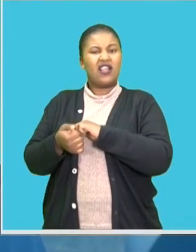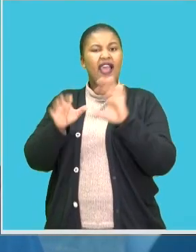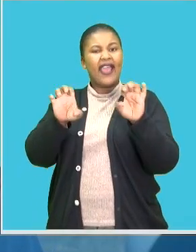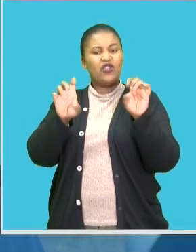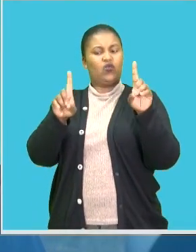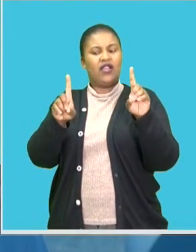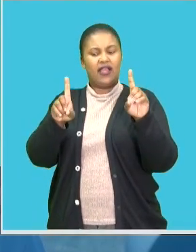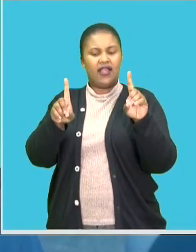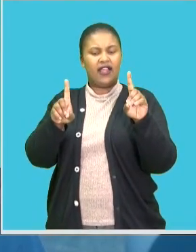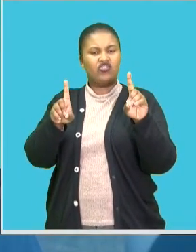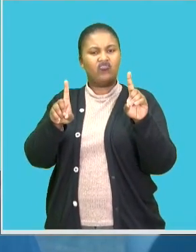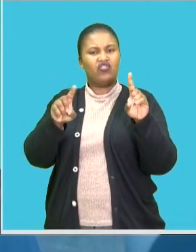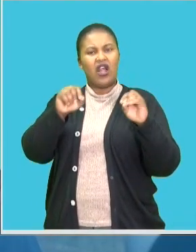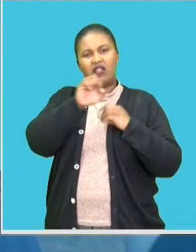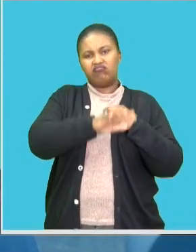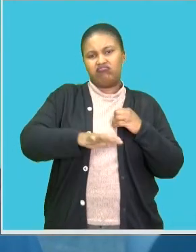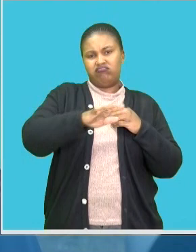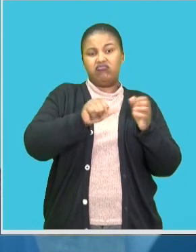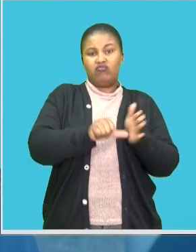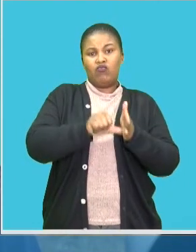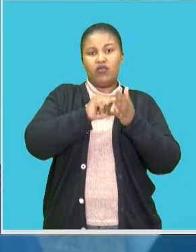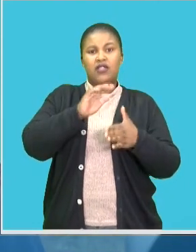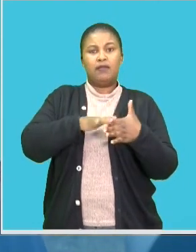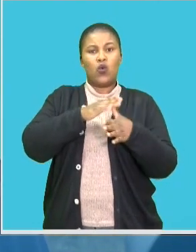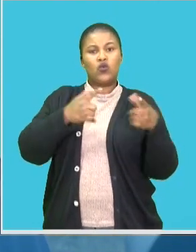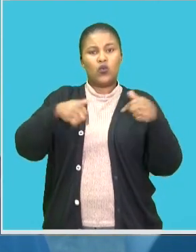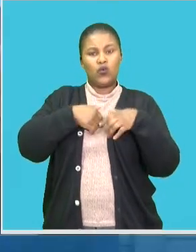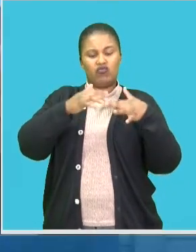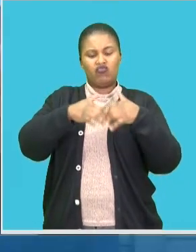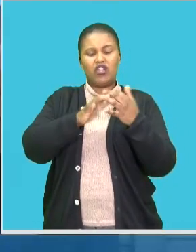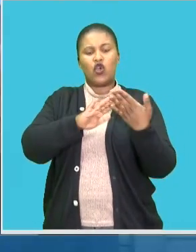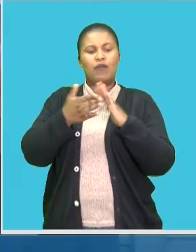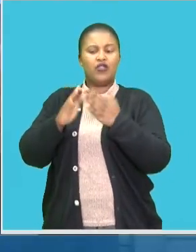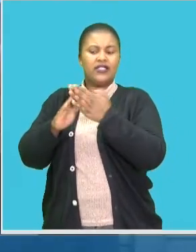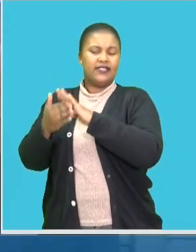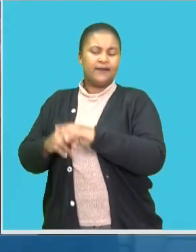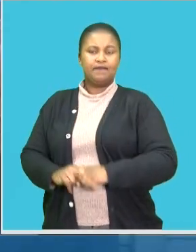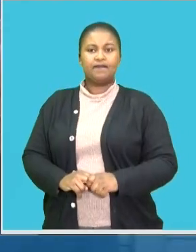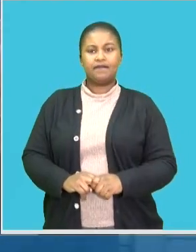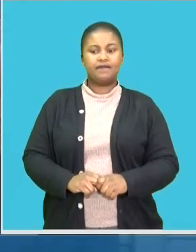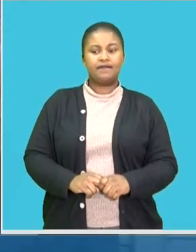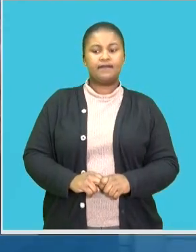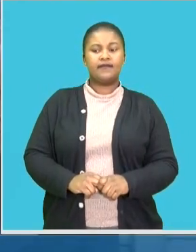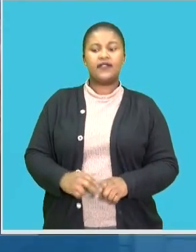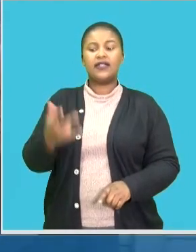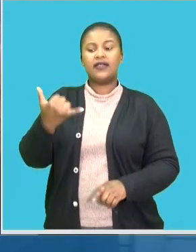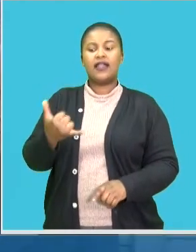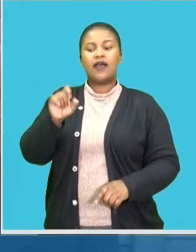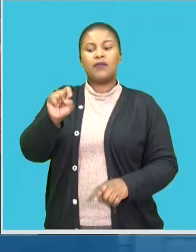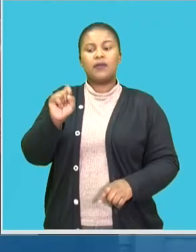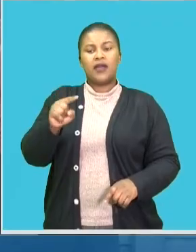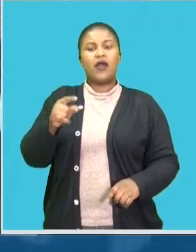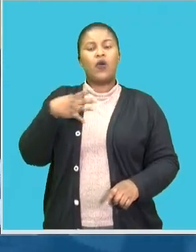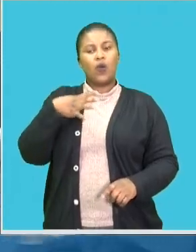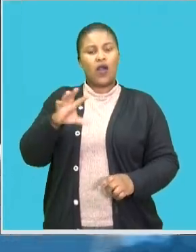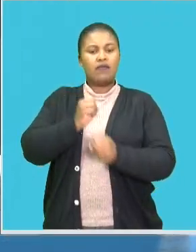educational facilities which are important because we are creating a community in this area. Isibhengezo ngezinye zeenkcukacha nenkqubo ngeliphulo